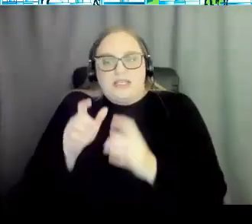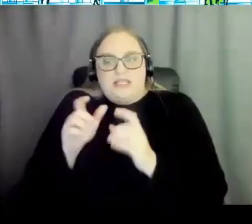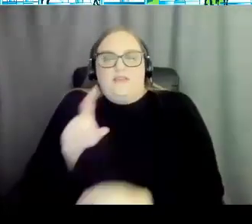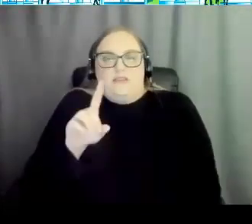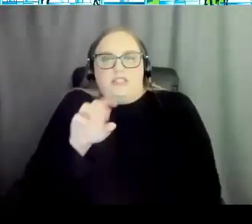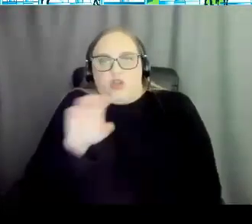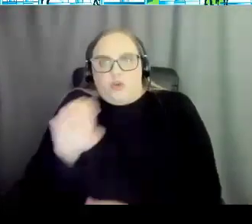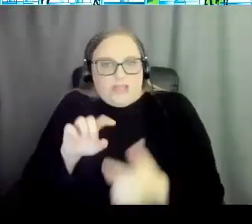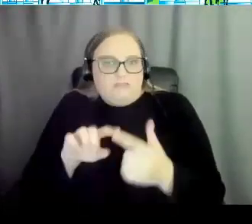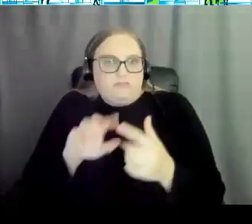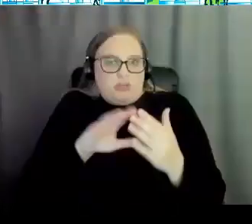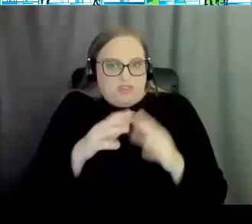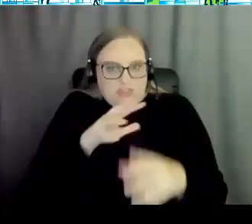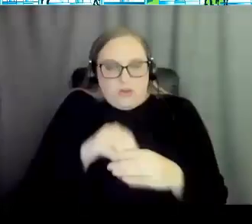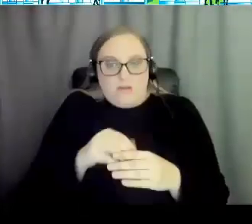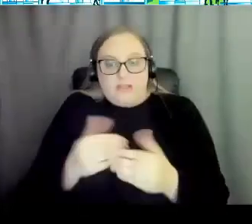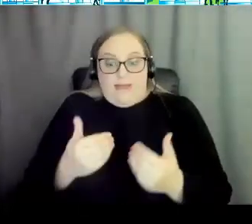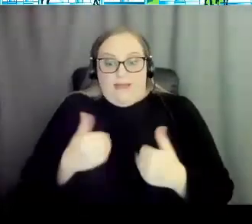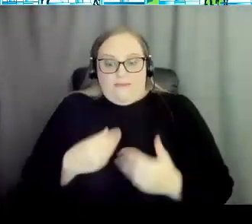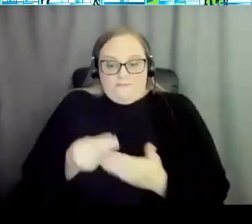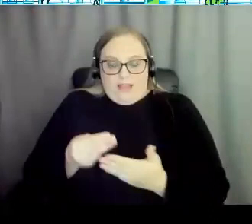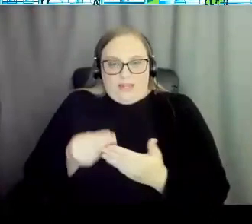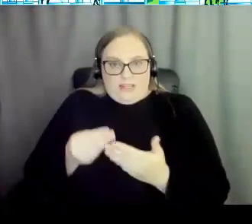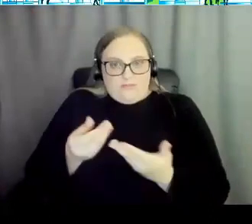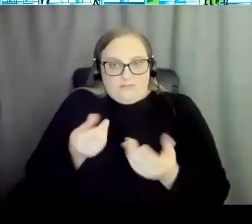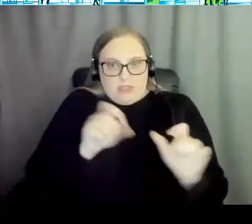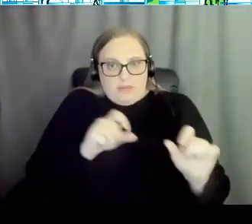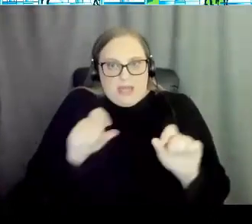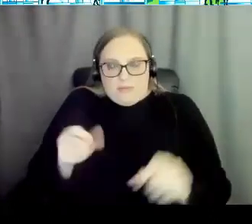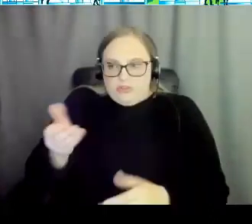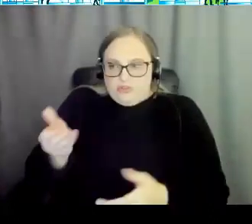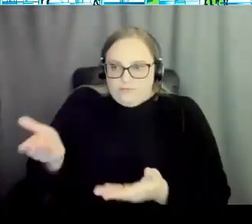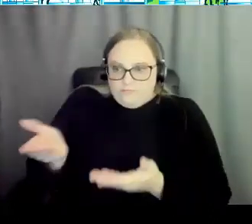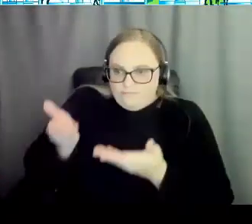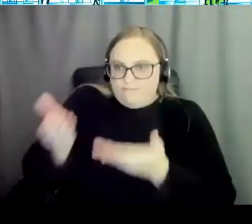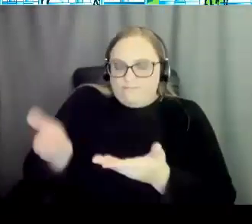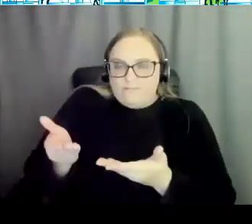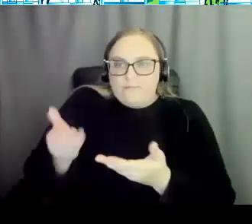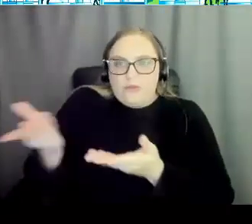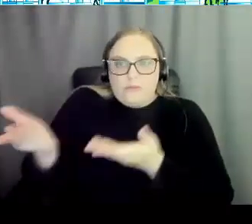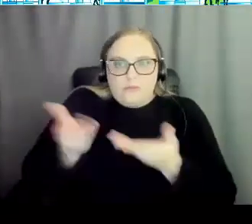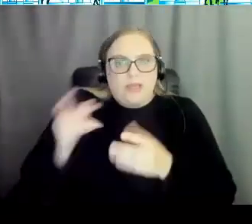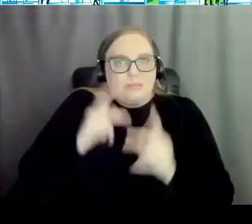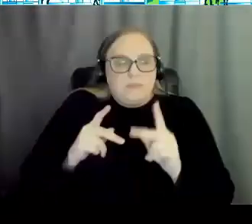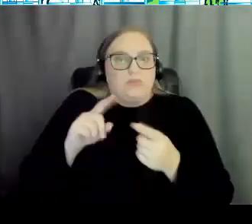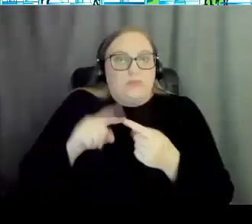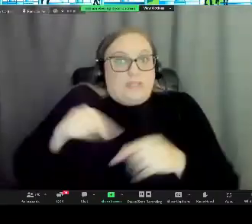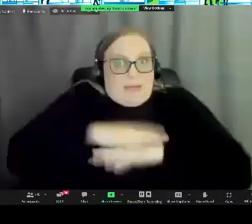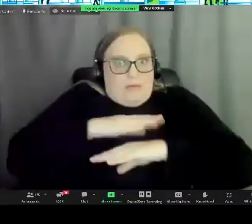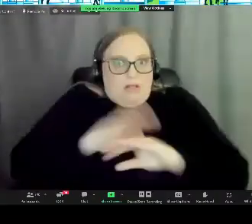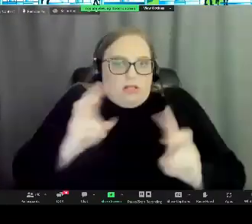have funding to bring people to the table that maybe aren't already funded to do so.